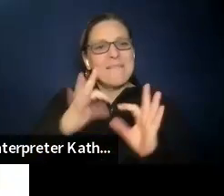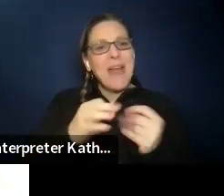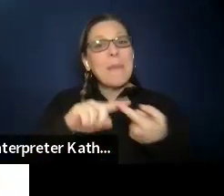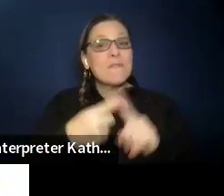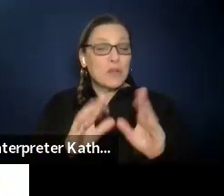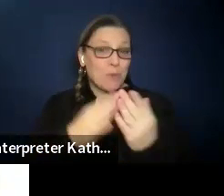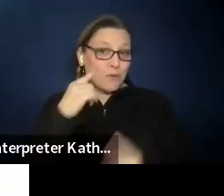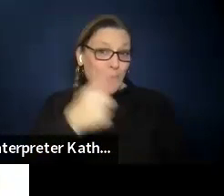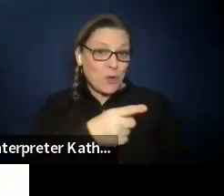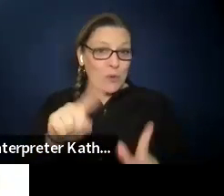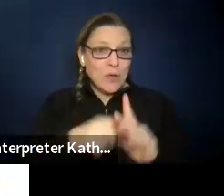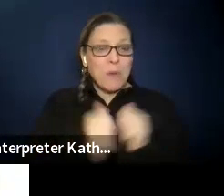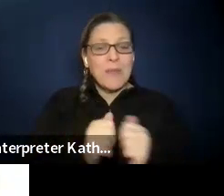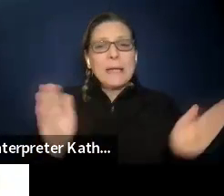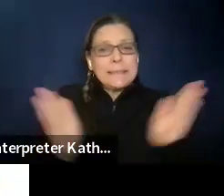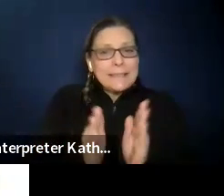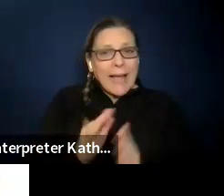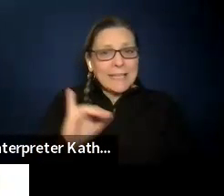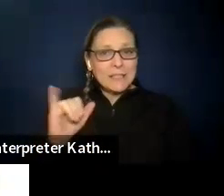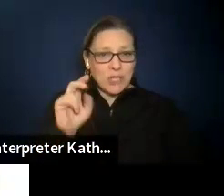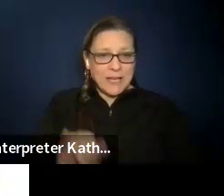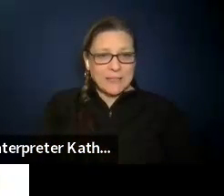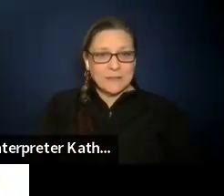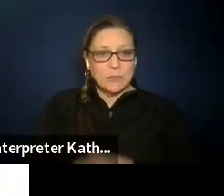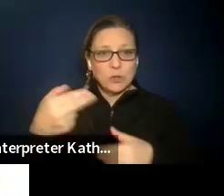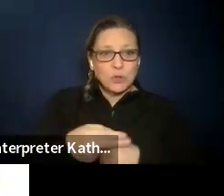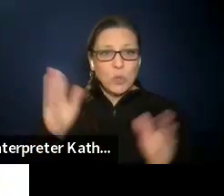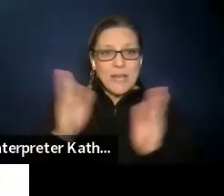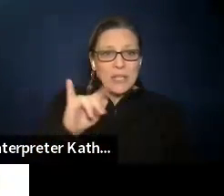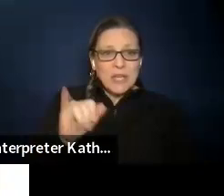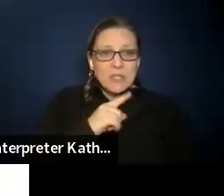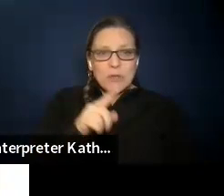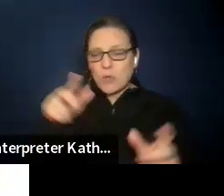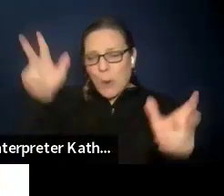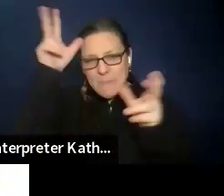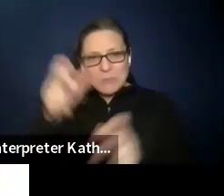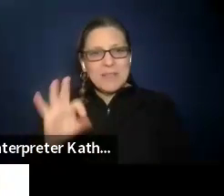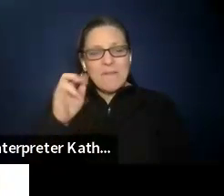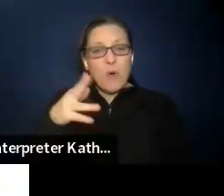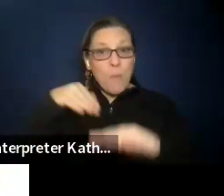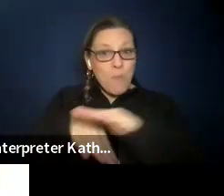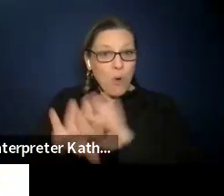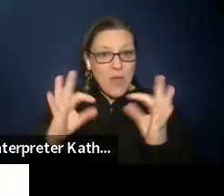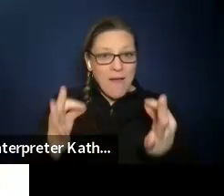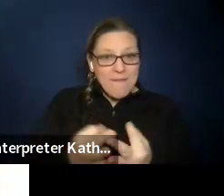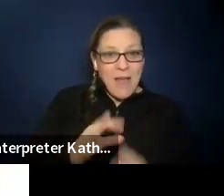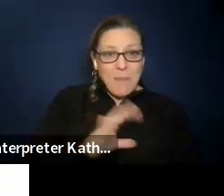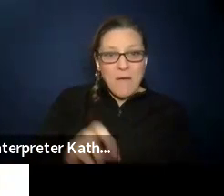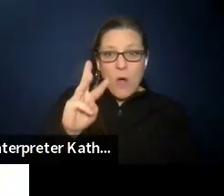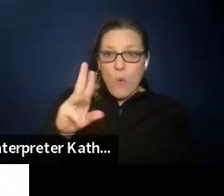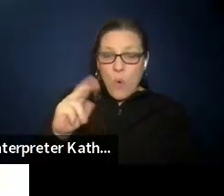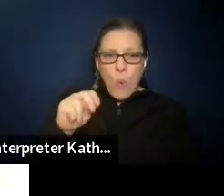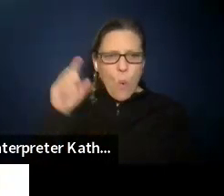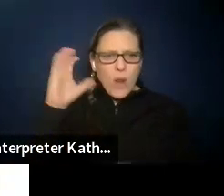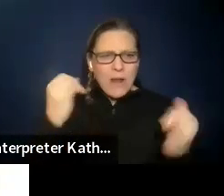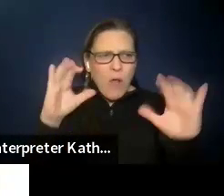you, starting with Tiny Jenny. Join Tiny Jenny, a mischievous fairy born to a family of wrens as she sets out to find her